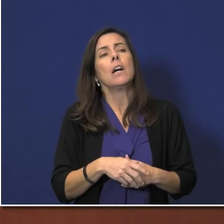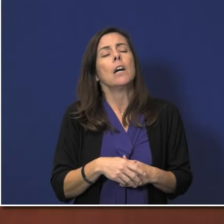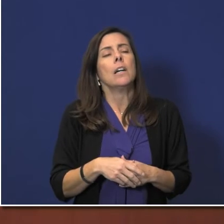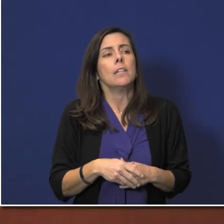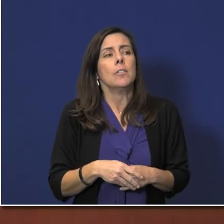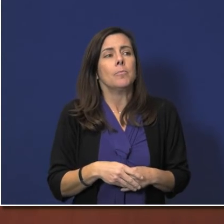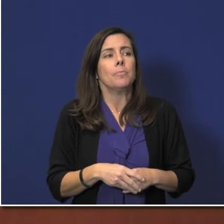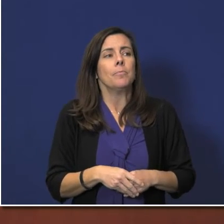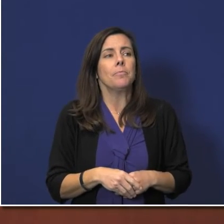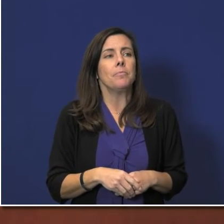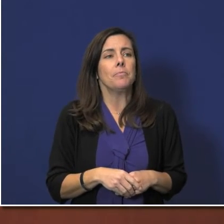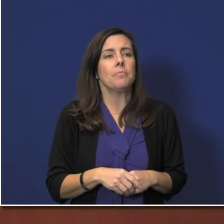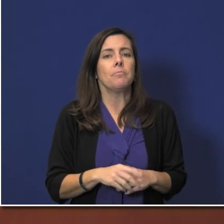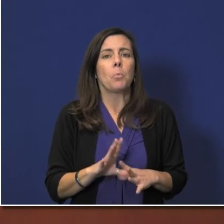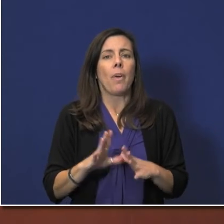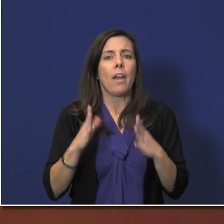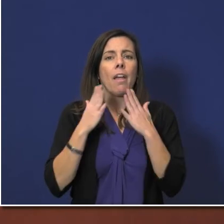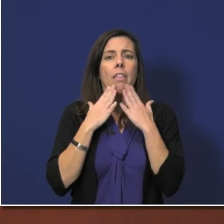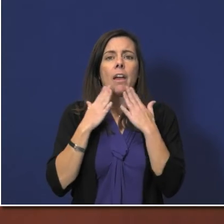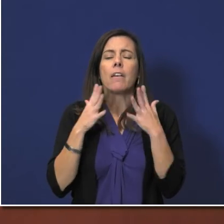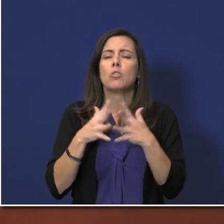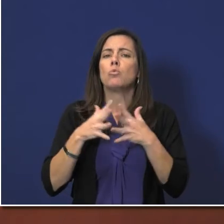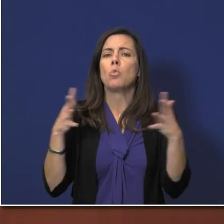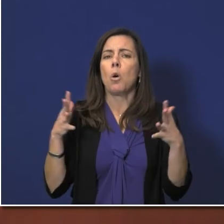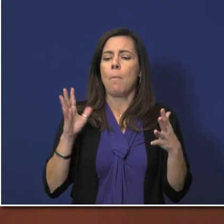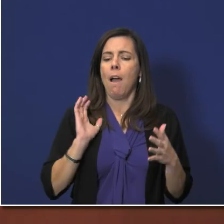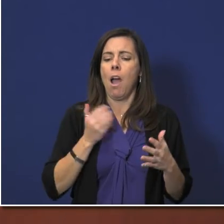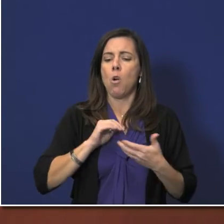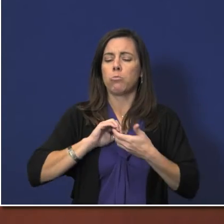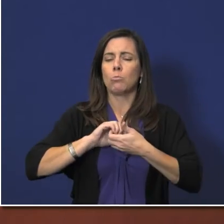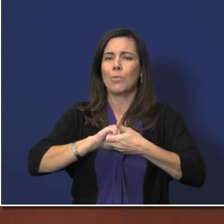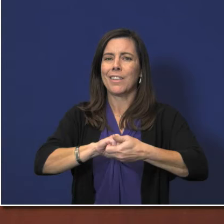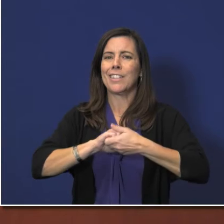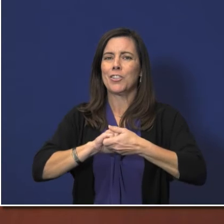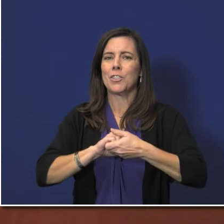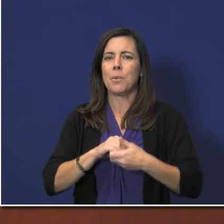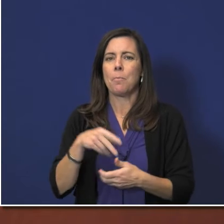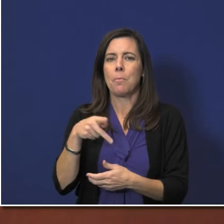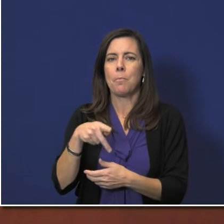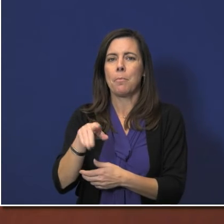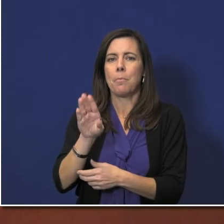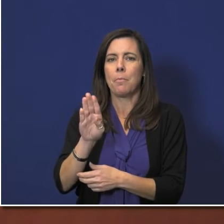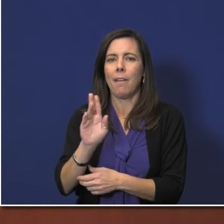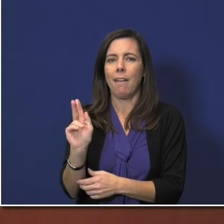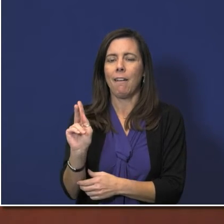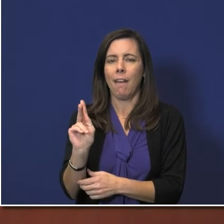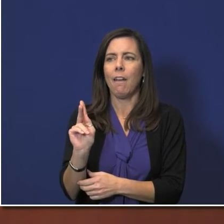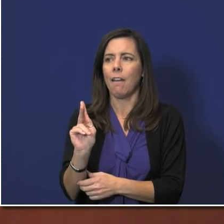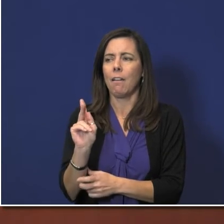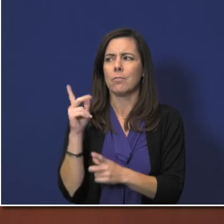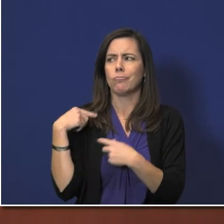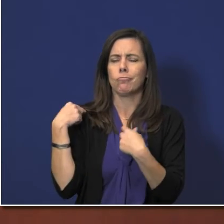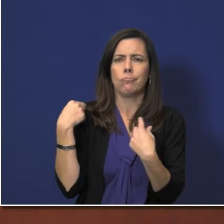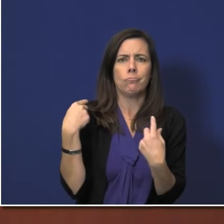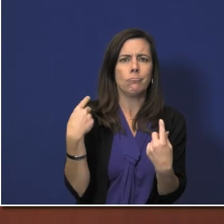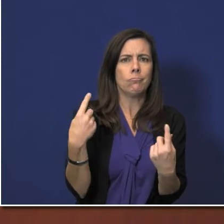very thankful for our relationship with PBK down through the years.